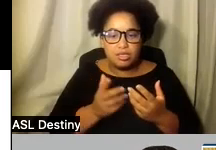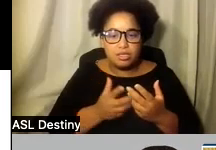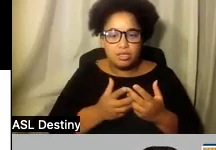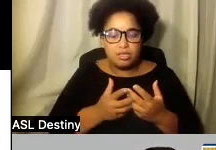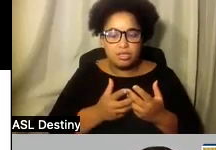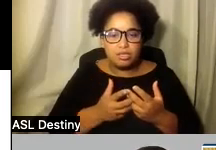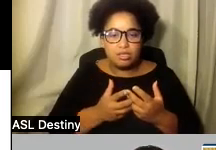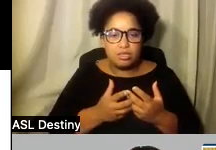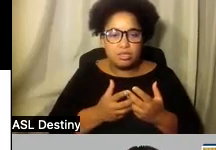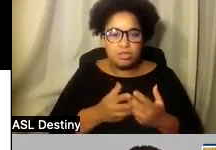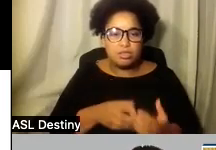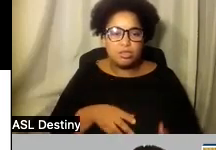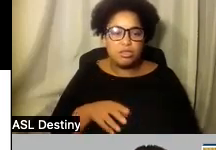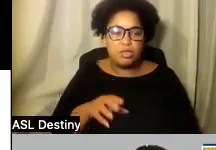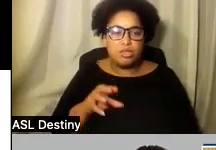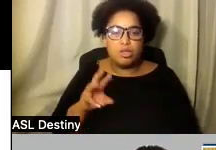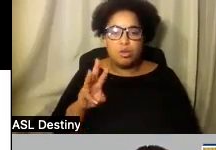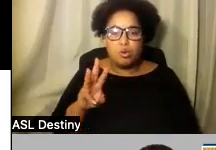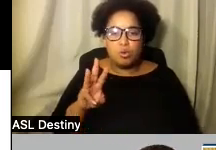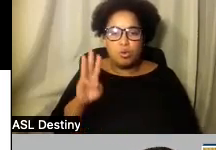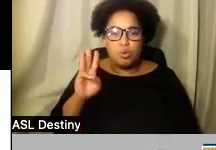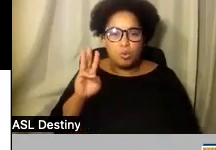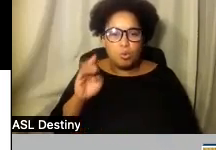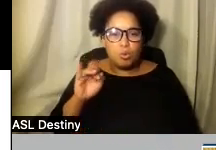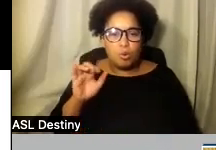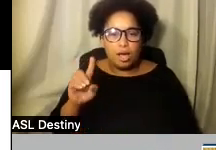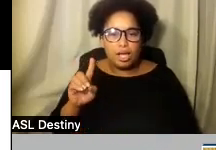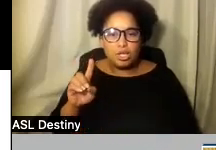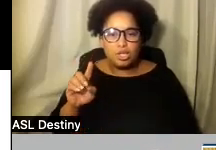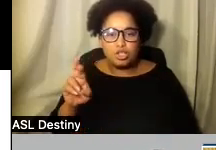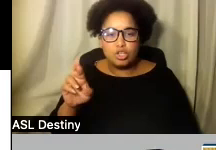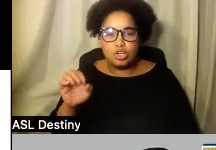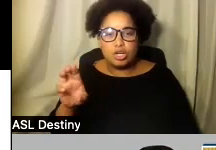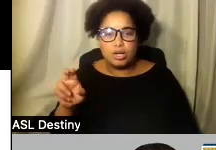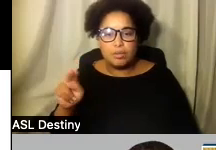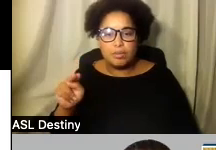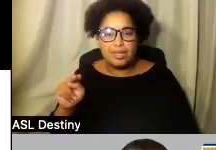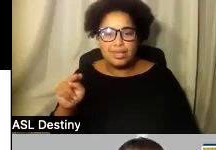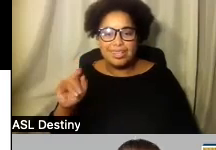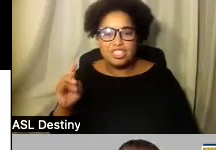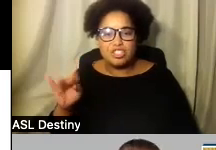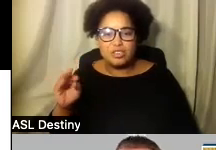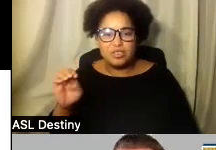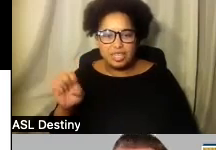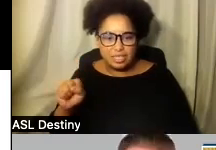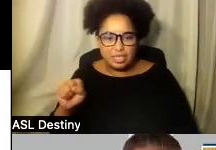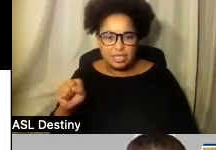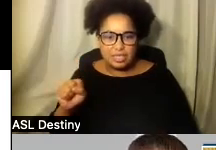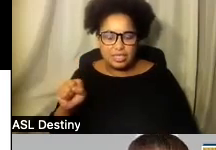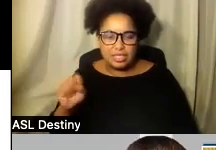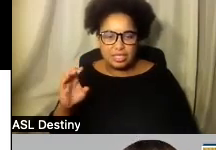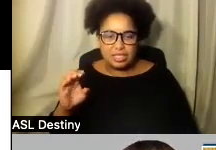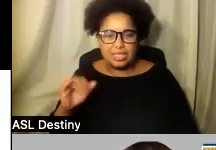WUI, the wildland urban interface, and where essentially that's where a community comes in contact with like the forest,